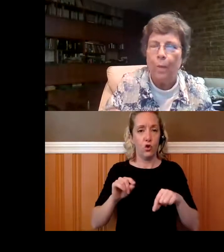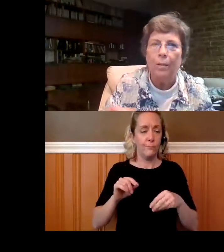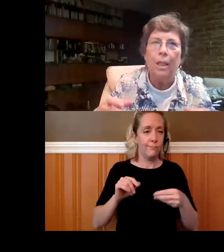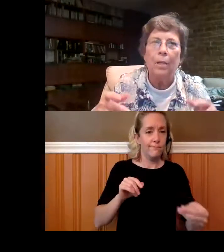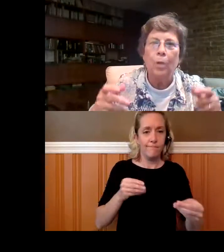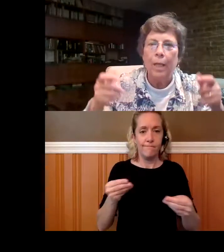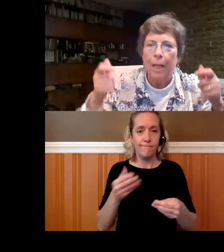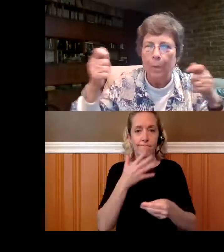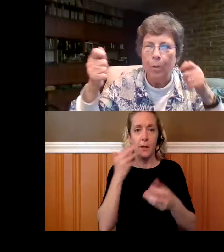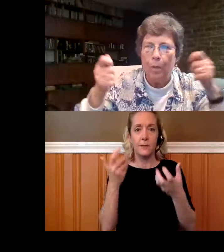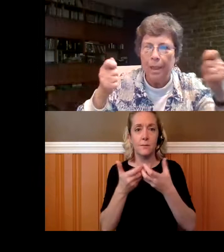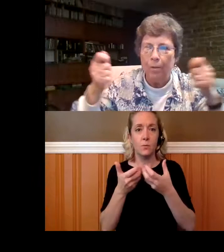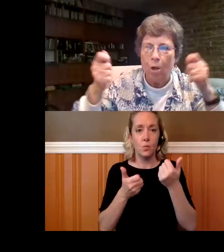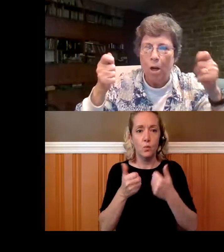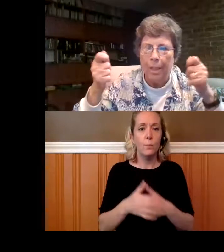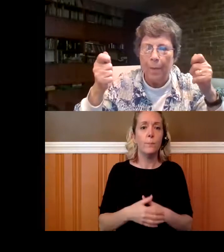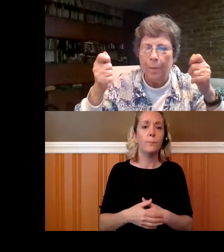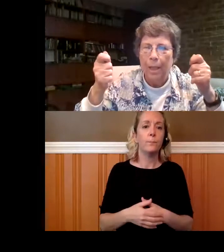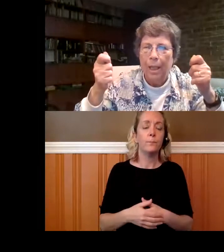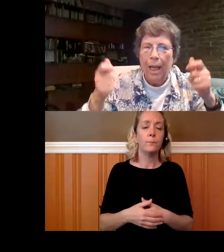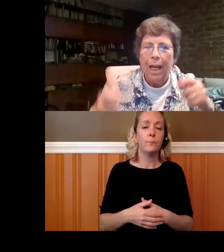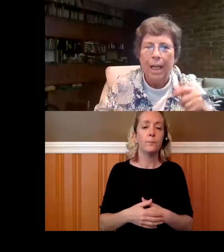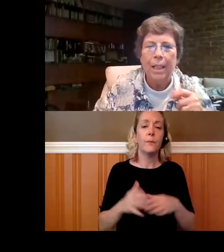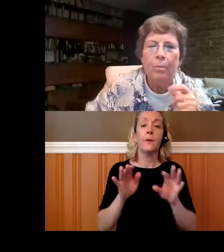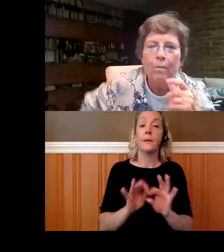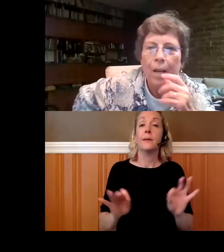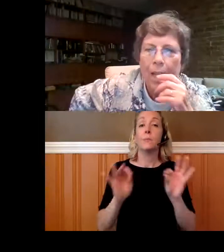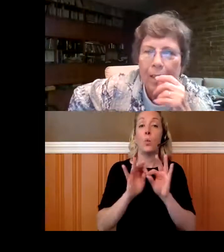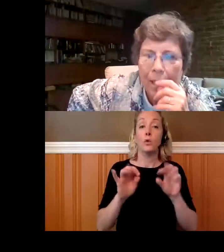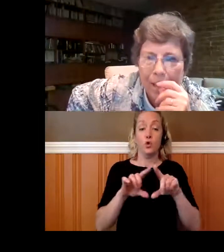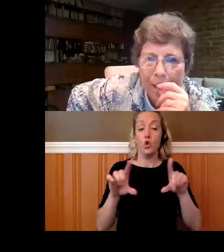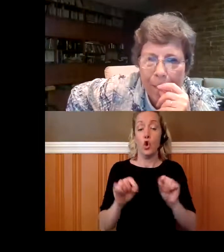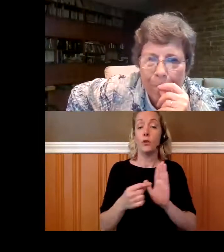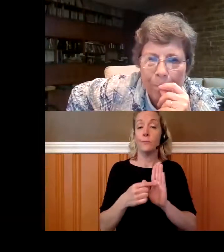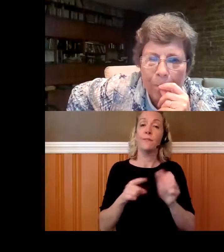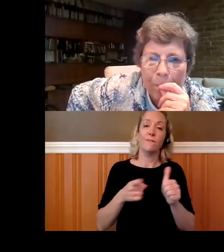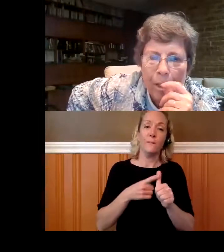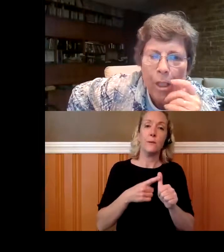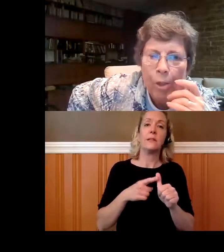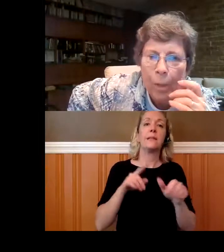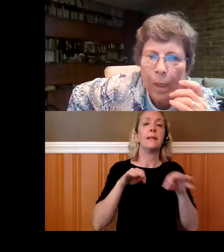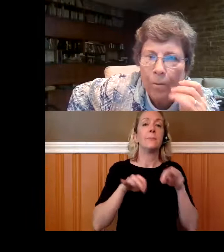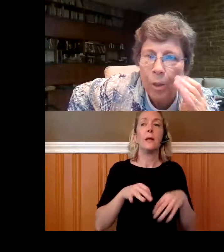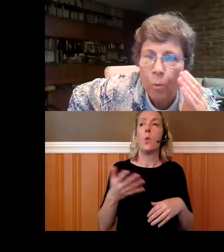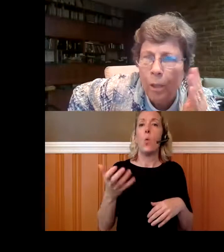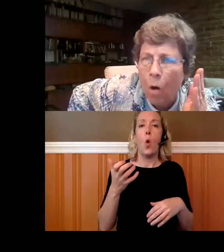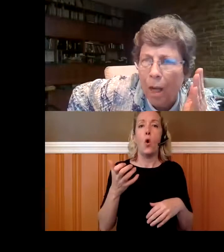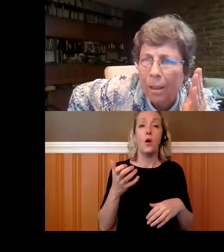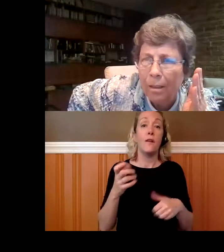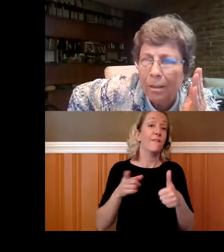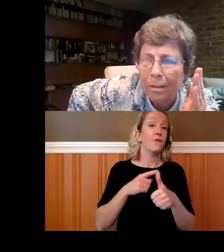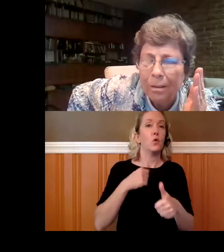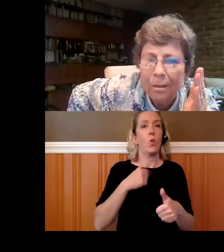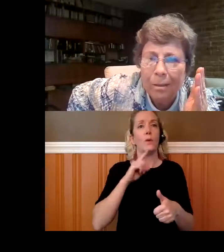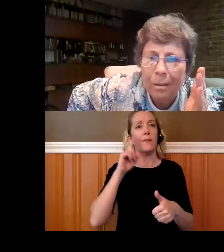And we found out that you need to explain first, what do you want? Don't tell them you're deaf blind first, because